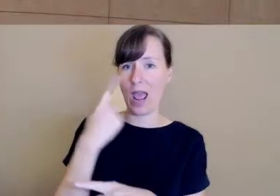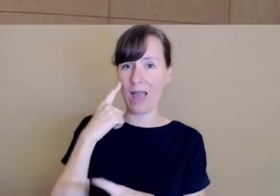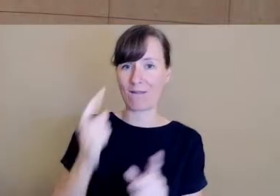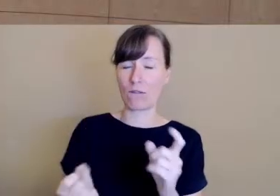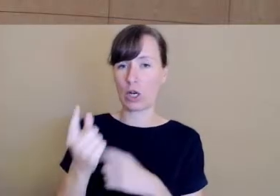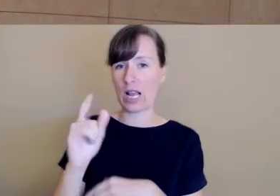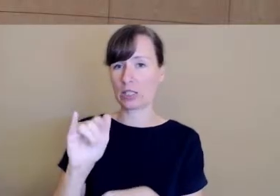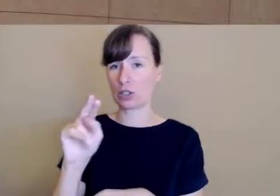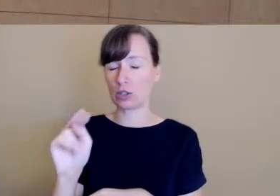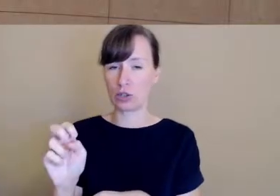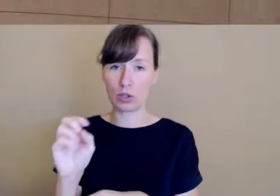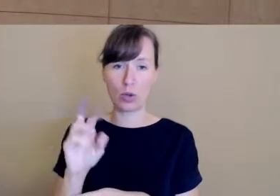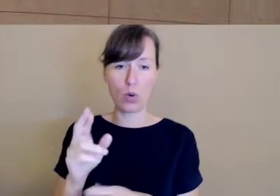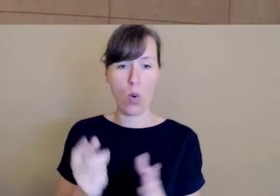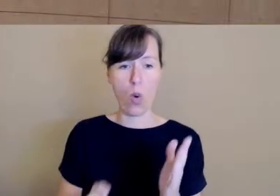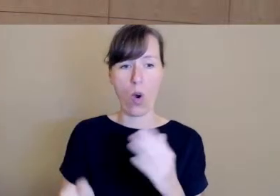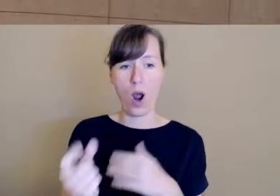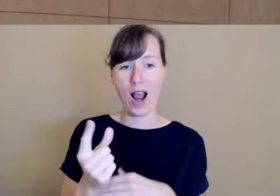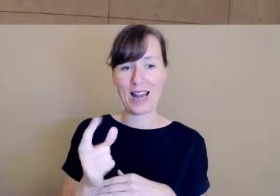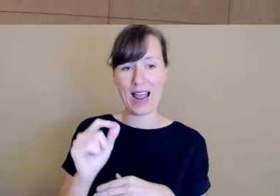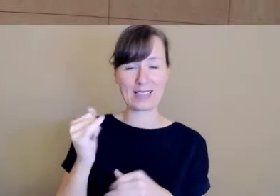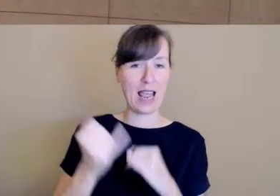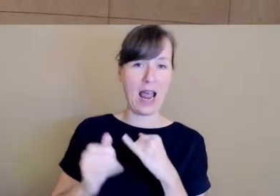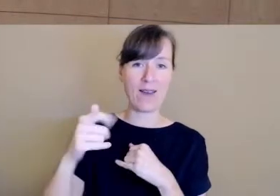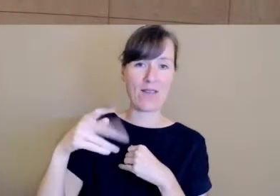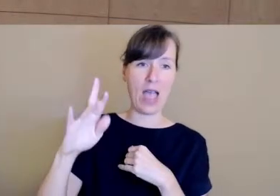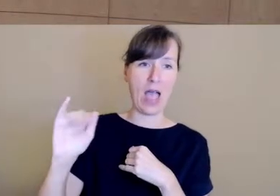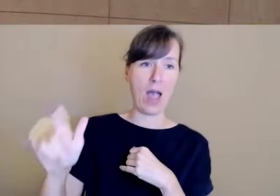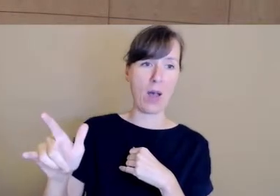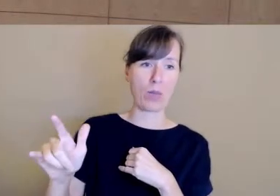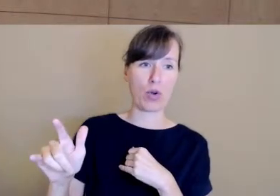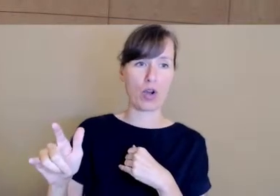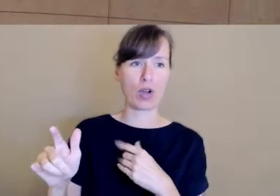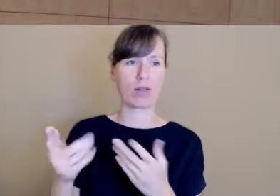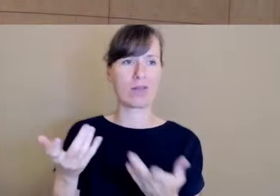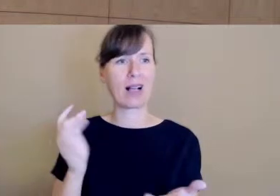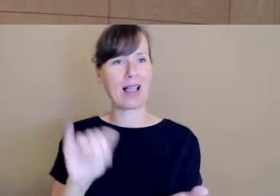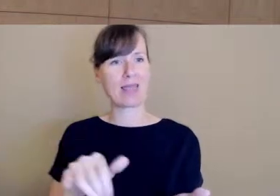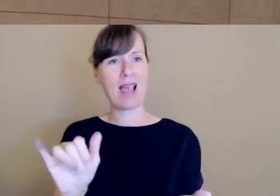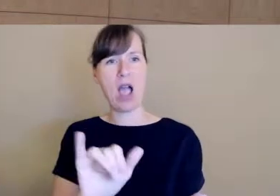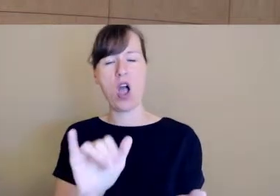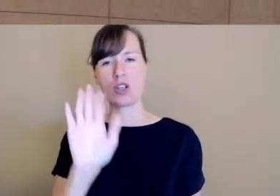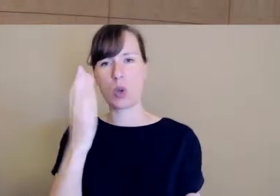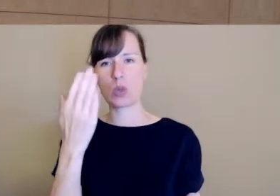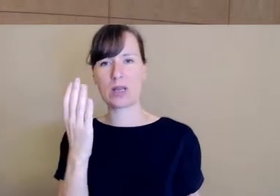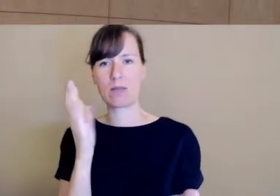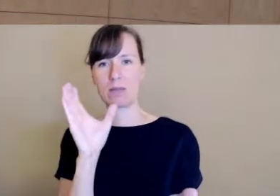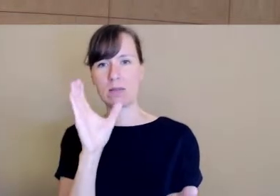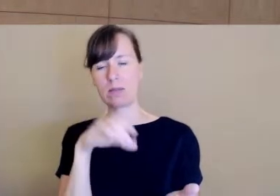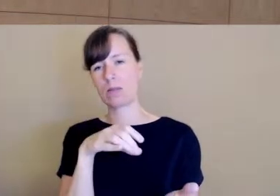June, next end of April, right? Then that also seems like a weird